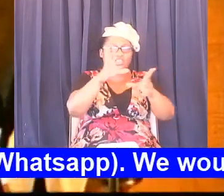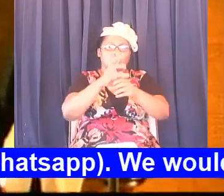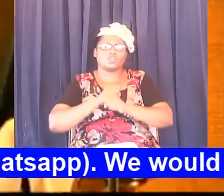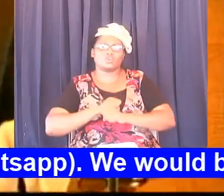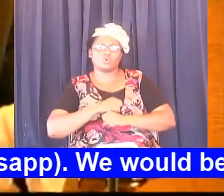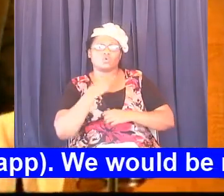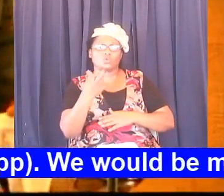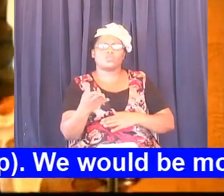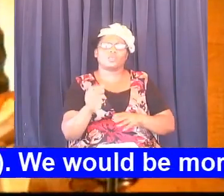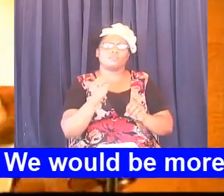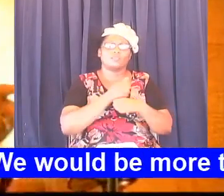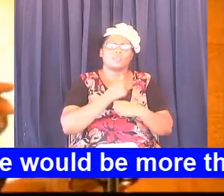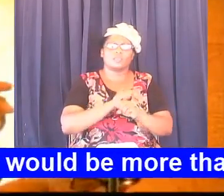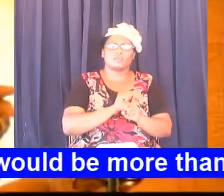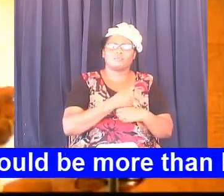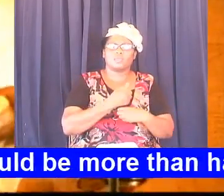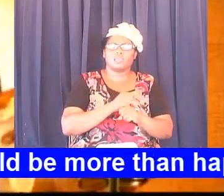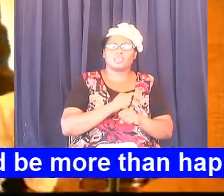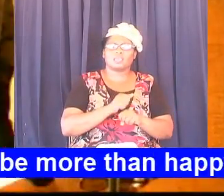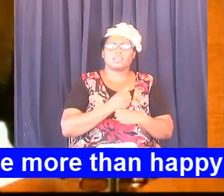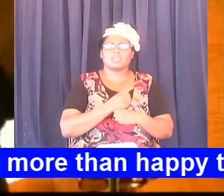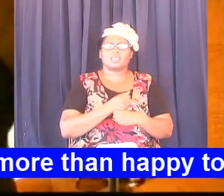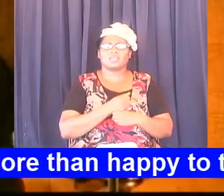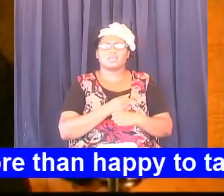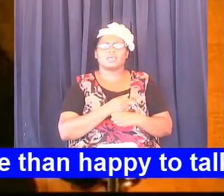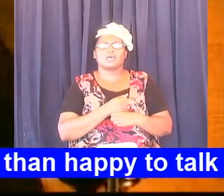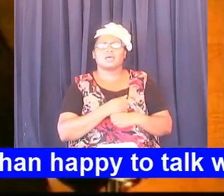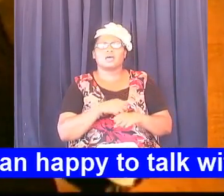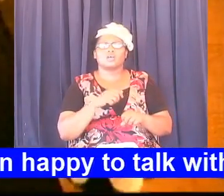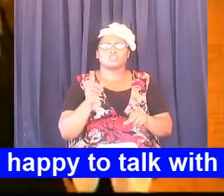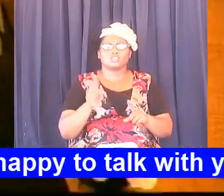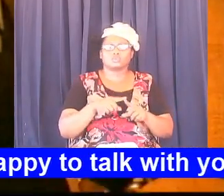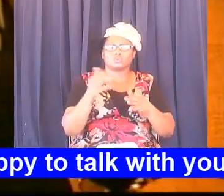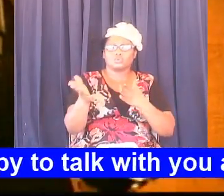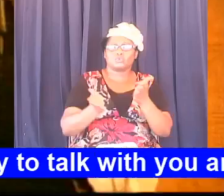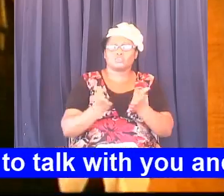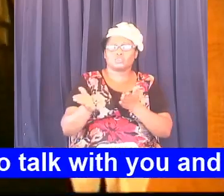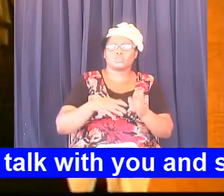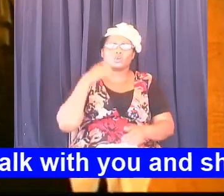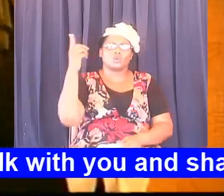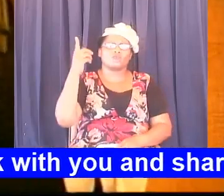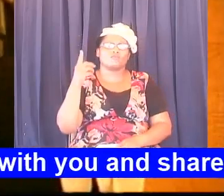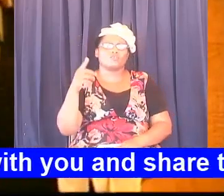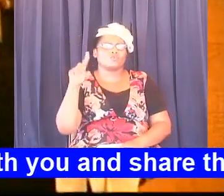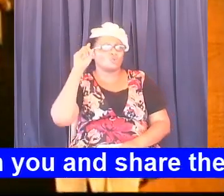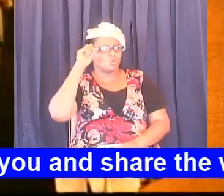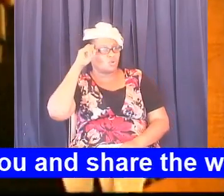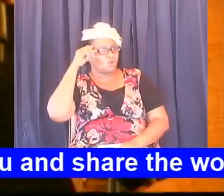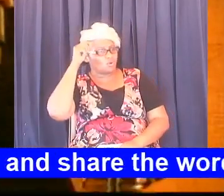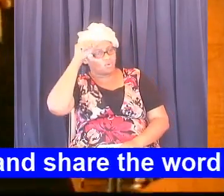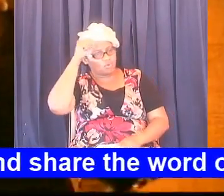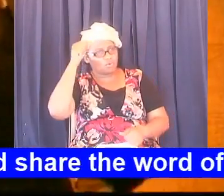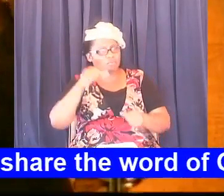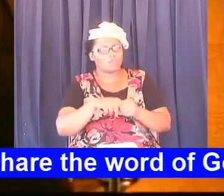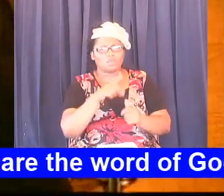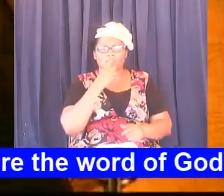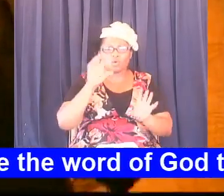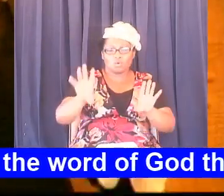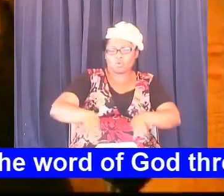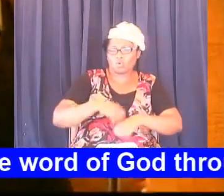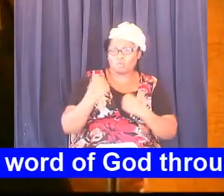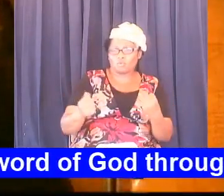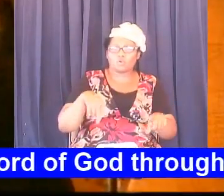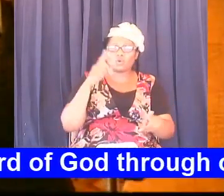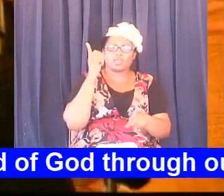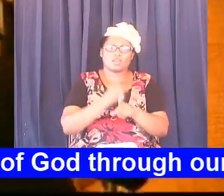are making a decision to serve you. Lord God, remember those that are broken right now. But God, you said a